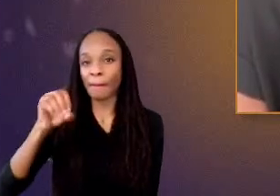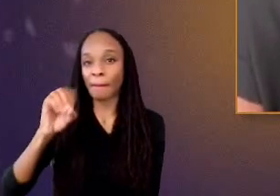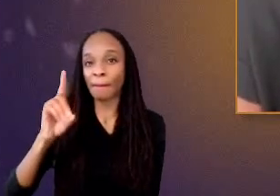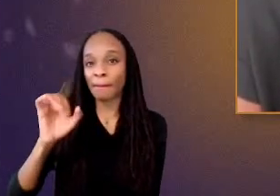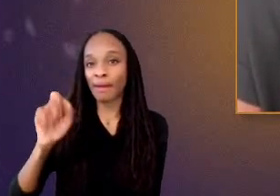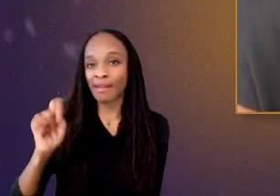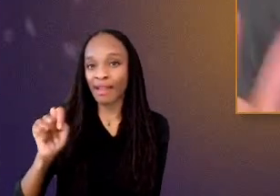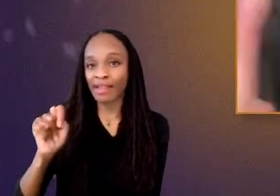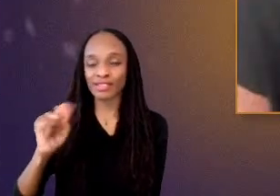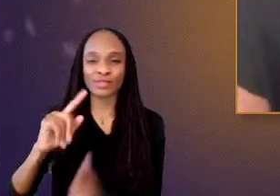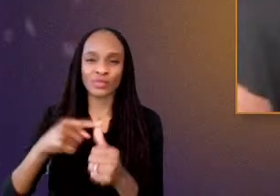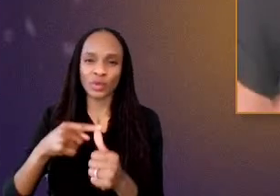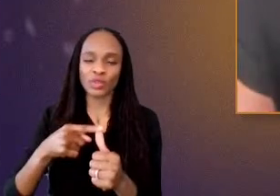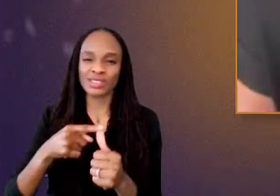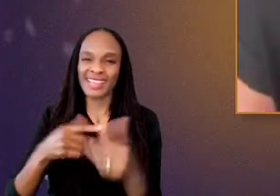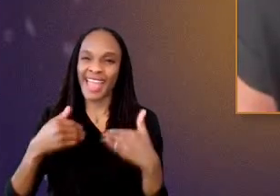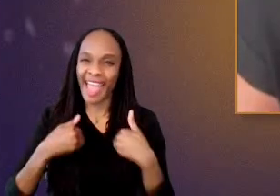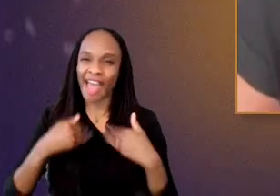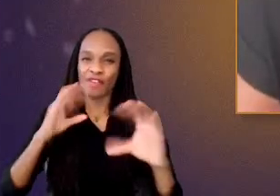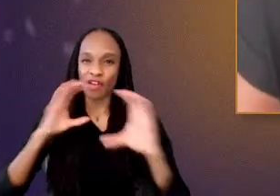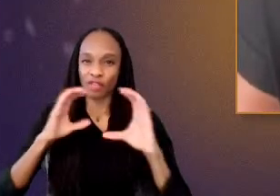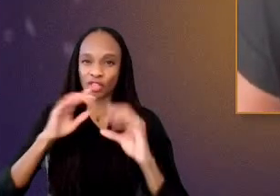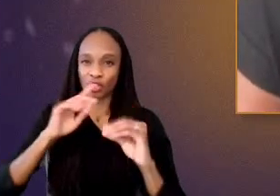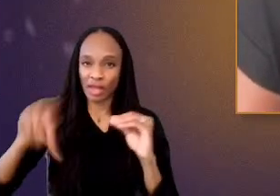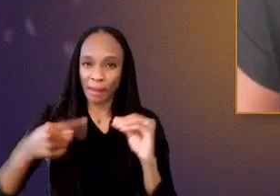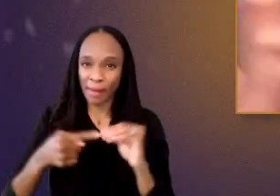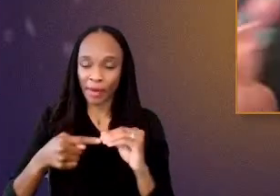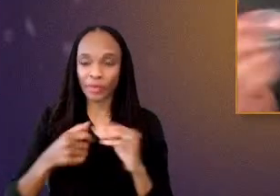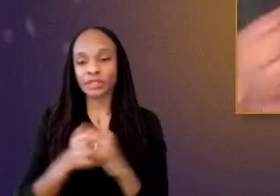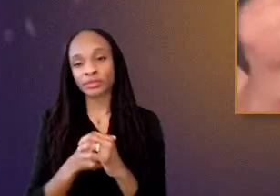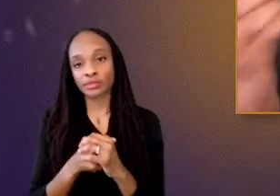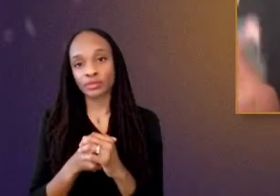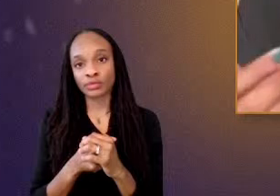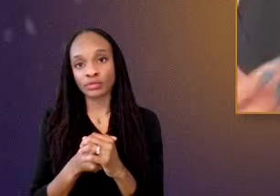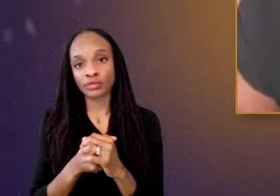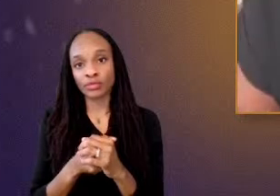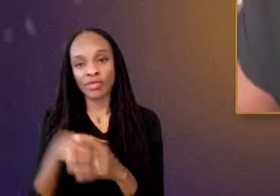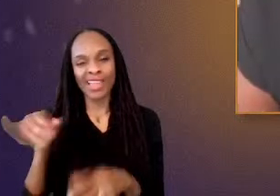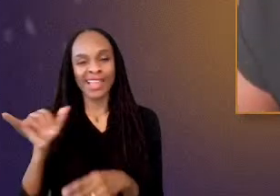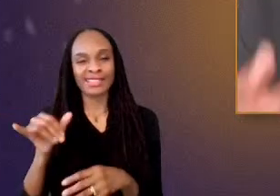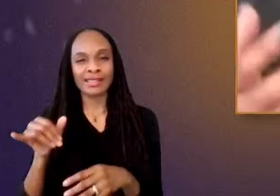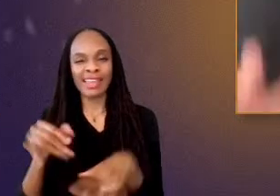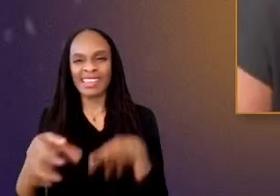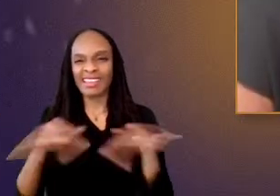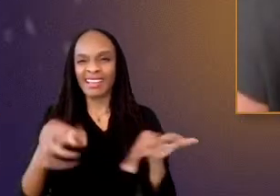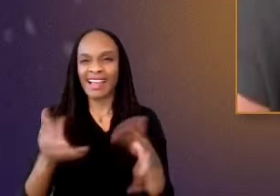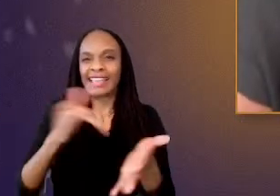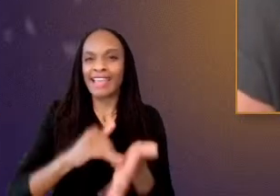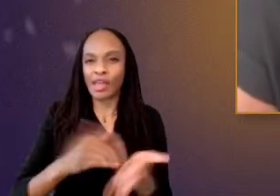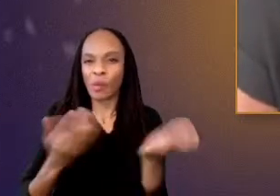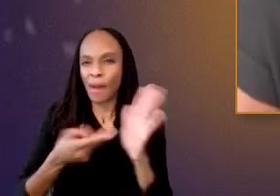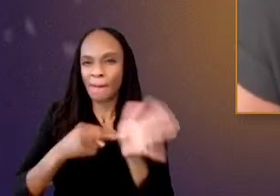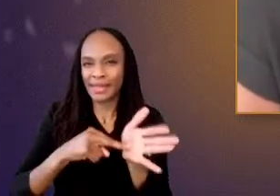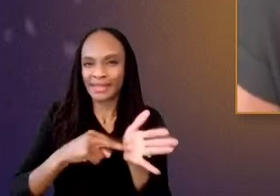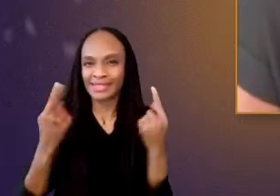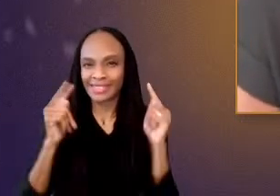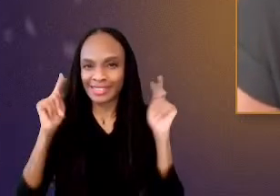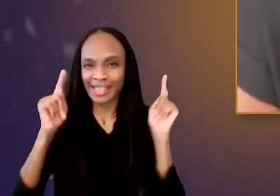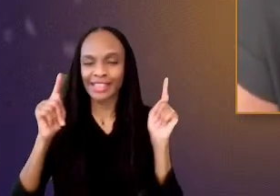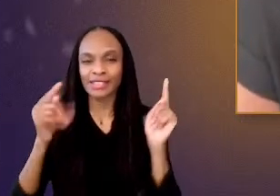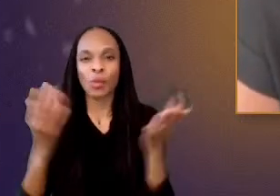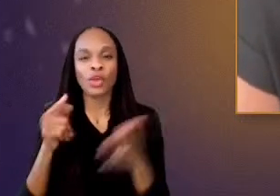one, to have a conversation about, you know, it's kind of like redefining success, right? And I think what you were just